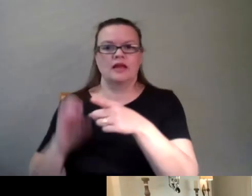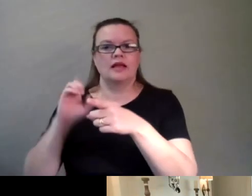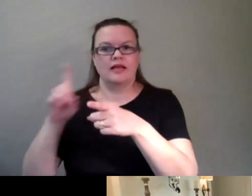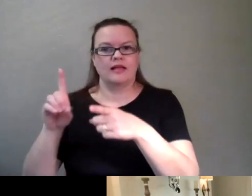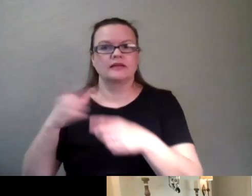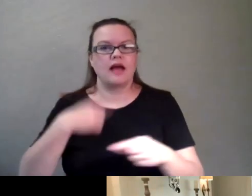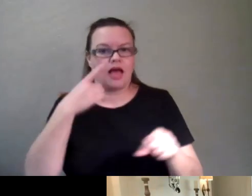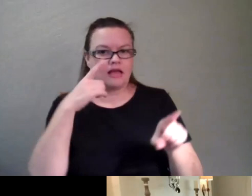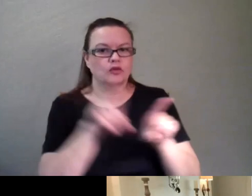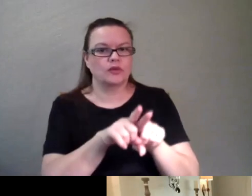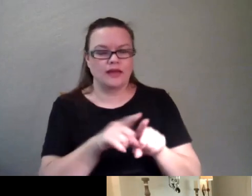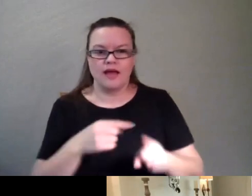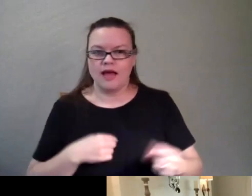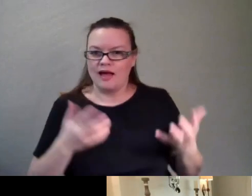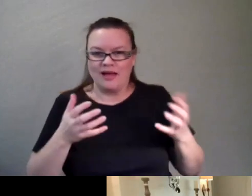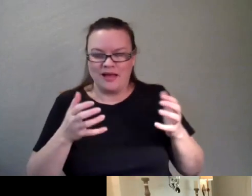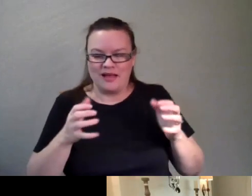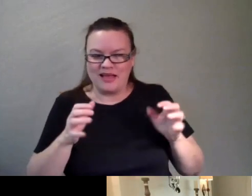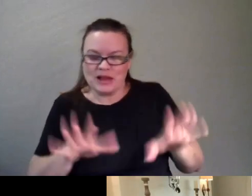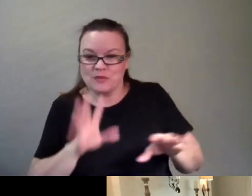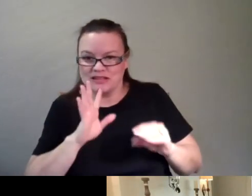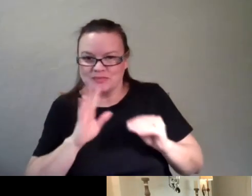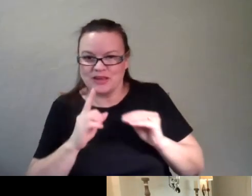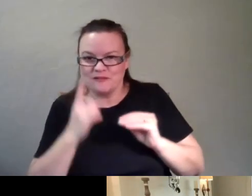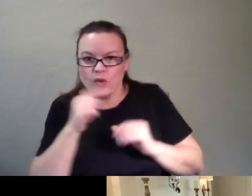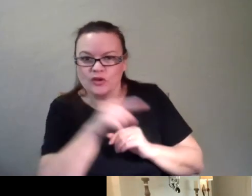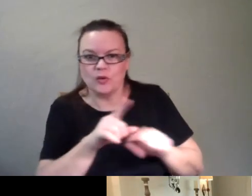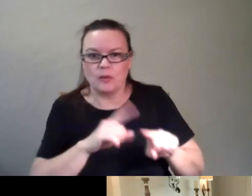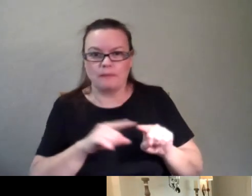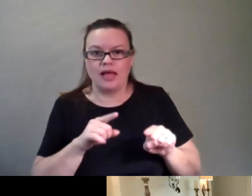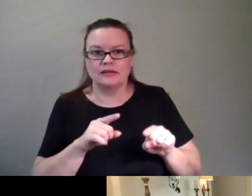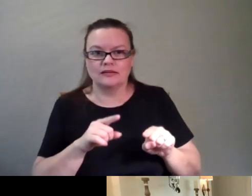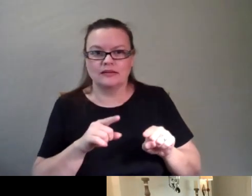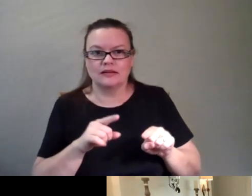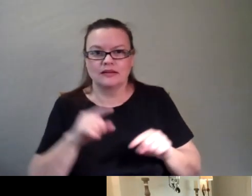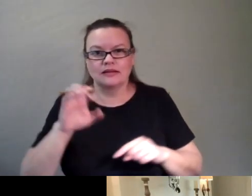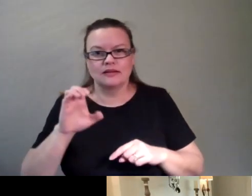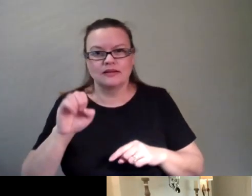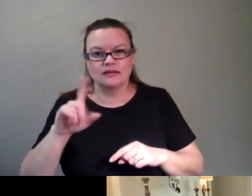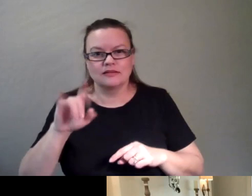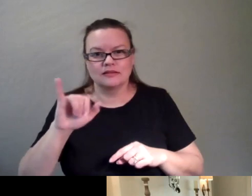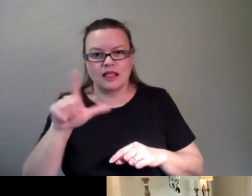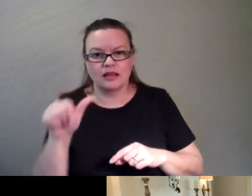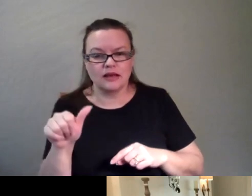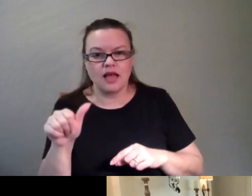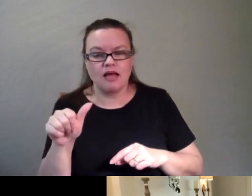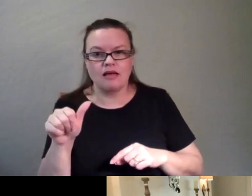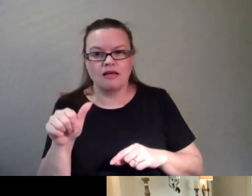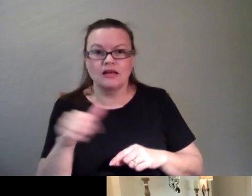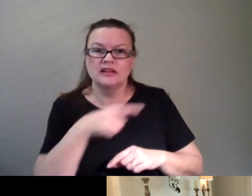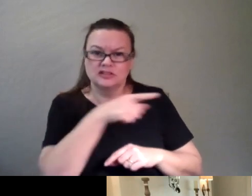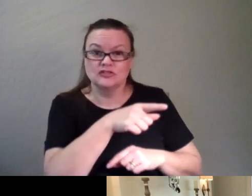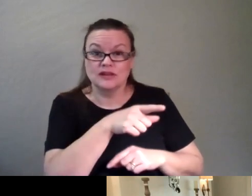put words in Celinda's mouth, but Celinda has a little bit more of a problem in that she is a